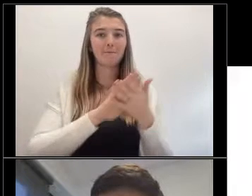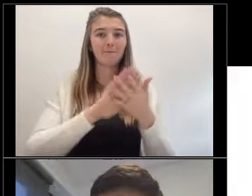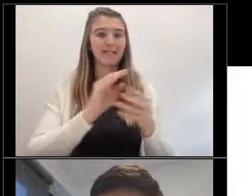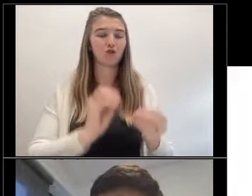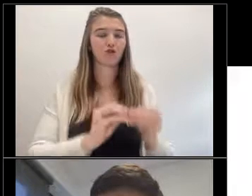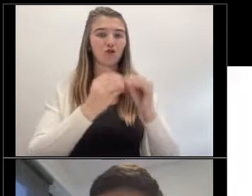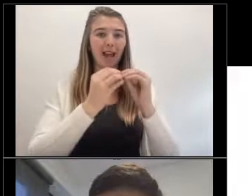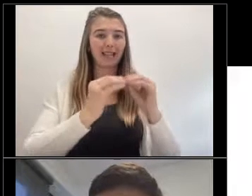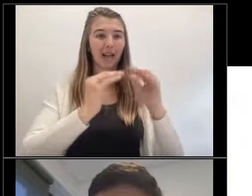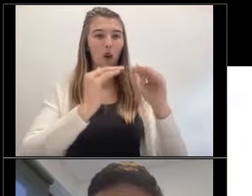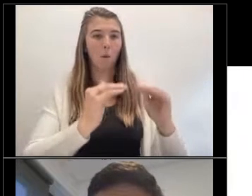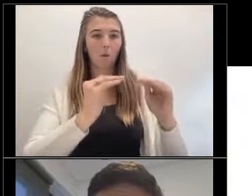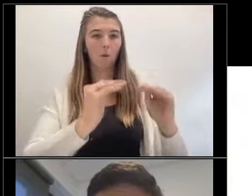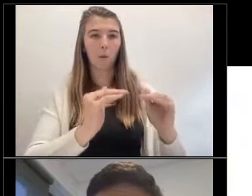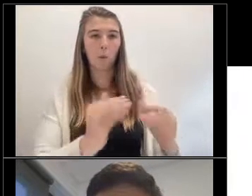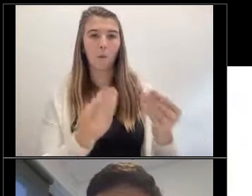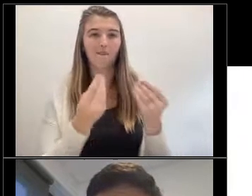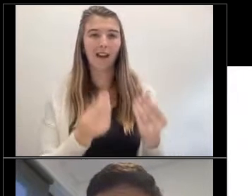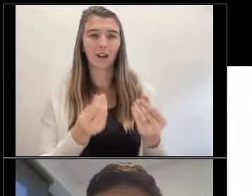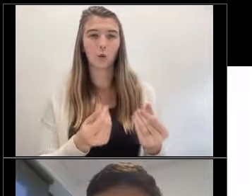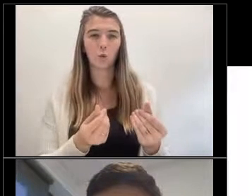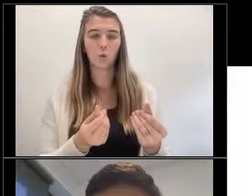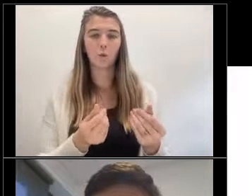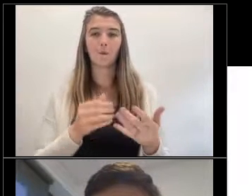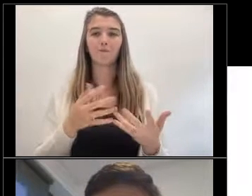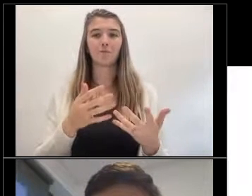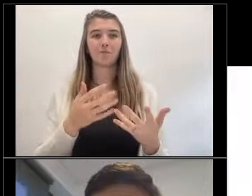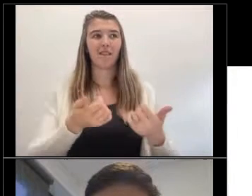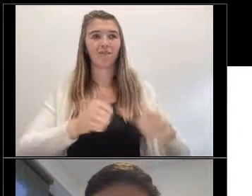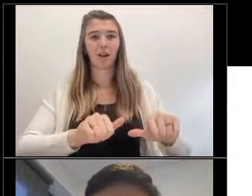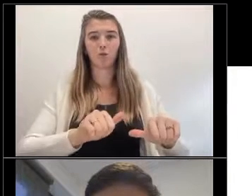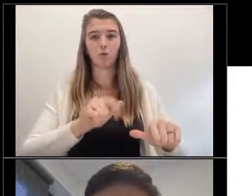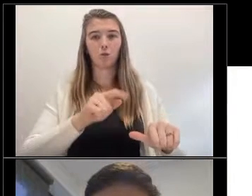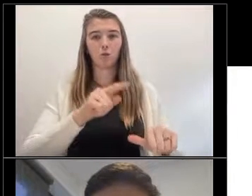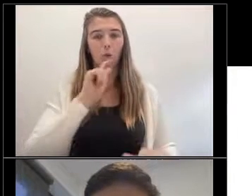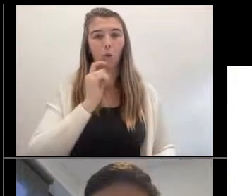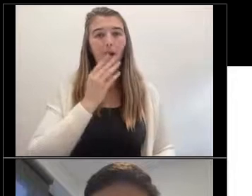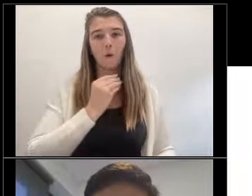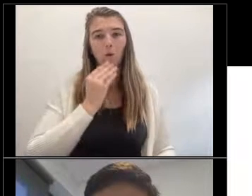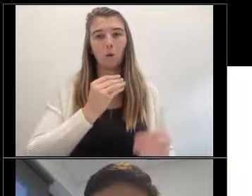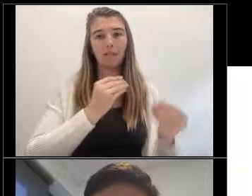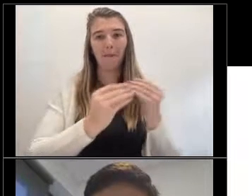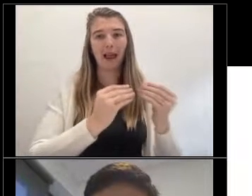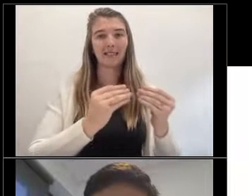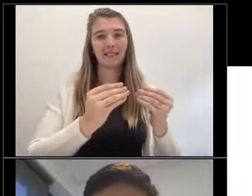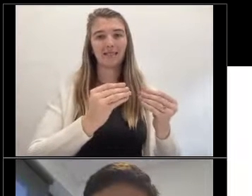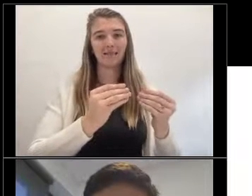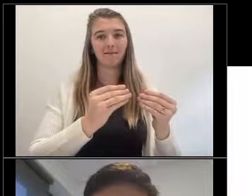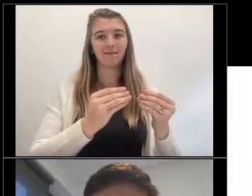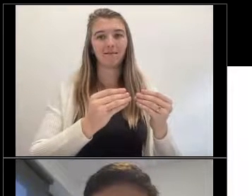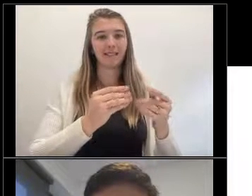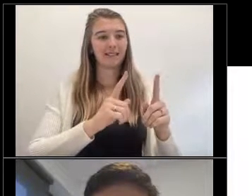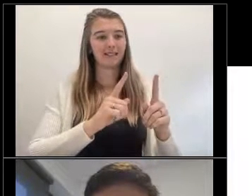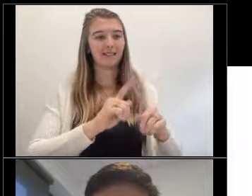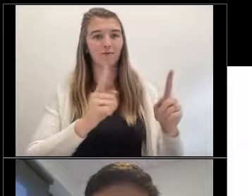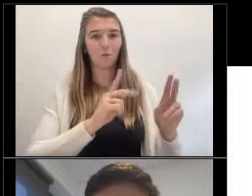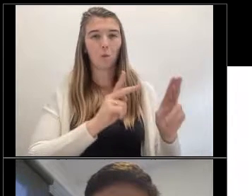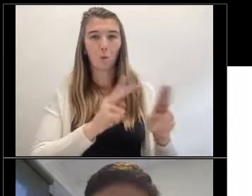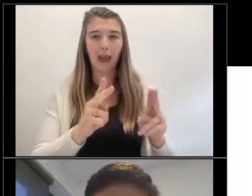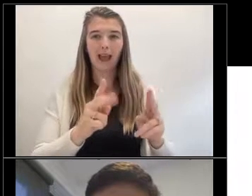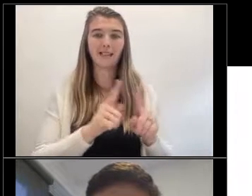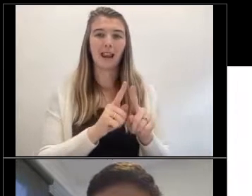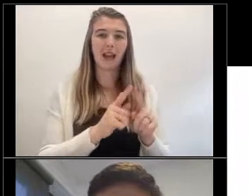lower value. And inevitably you will use that plastic in, kind of weave for the carpets and